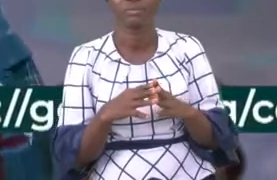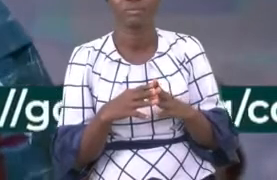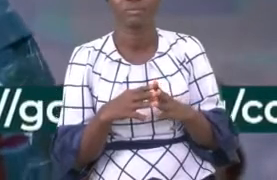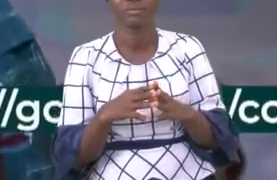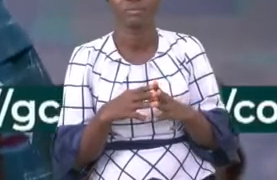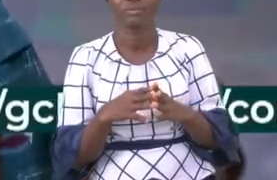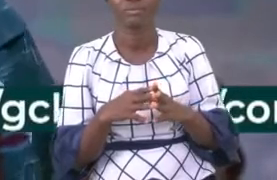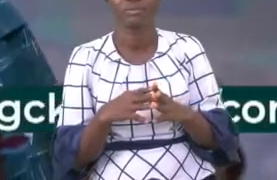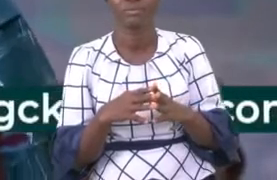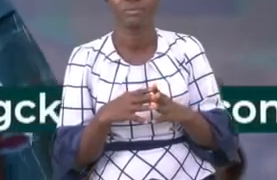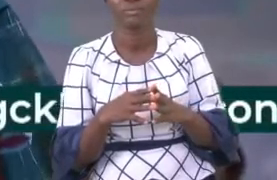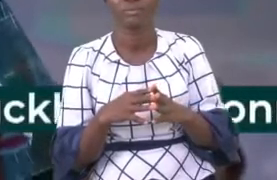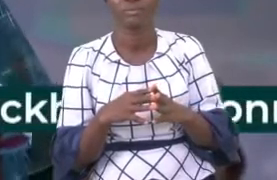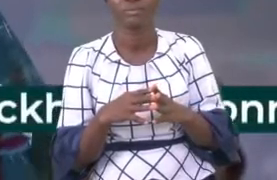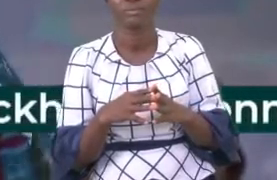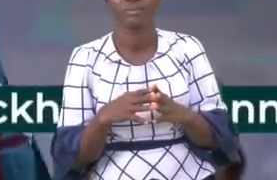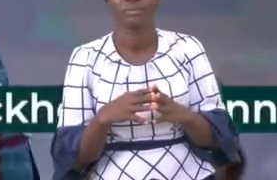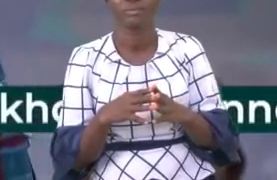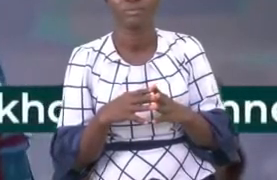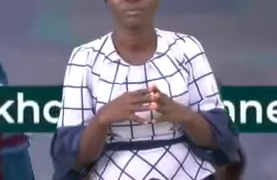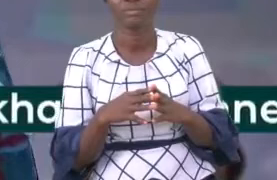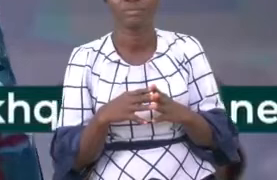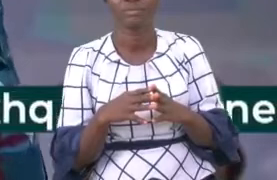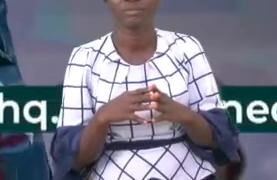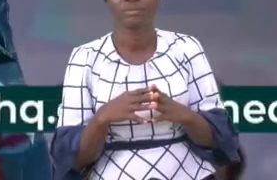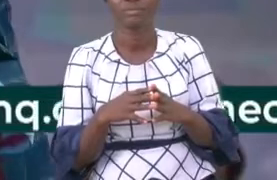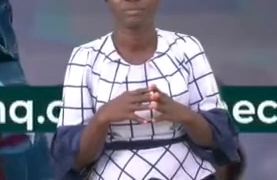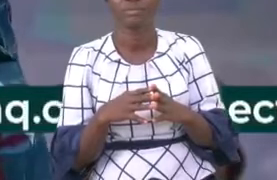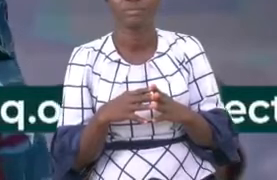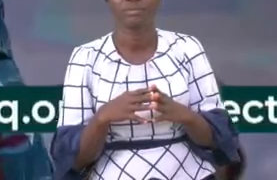Go to the back where many of them are sitting down.